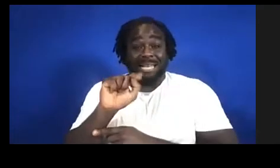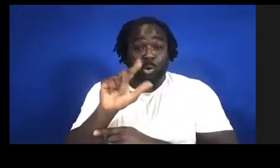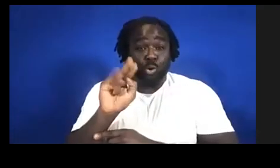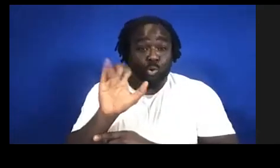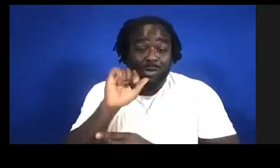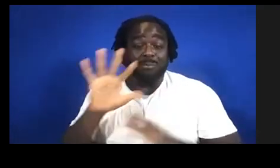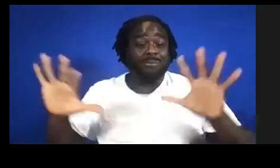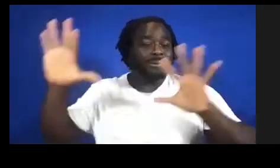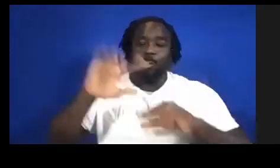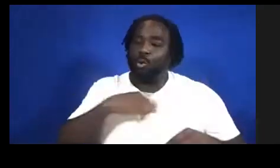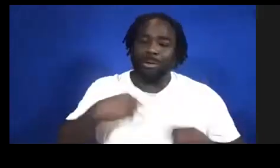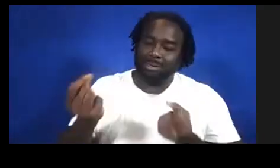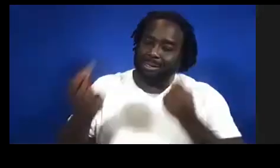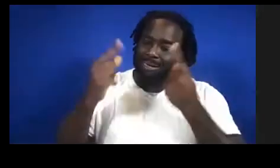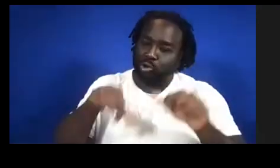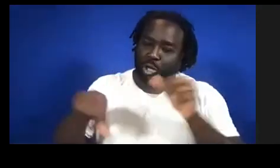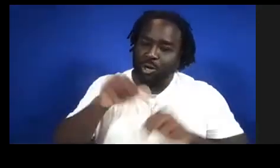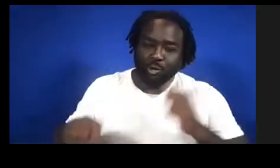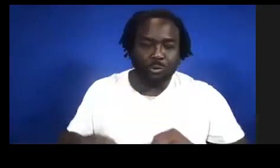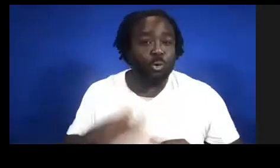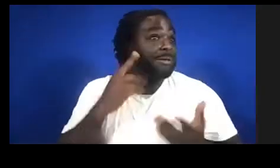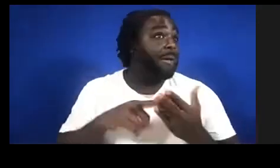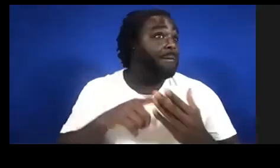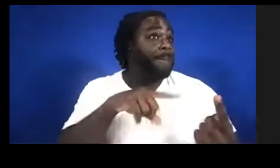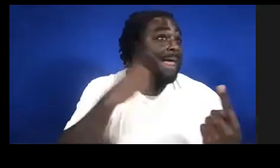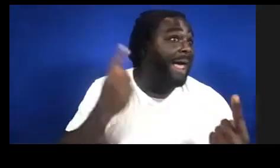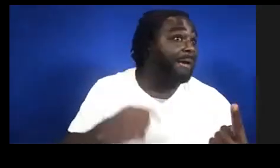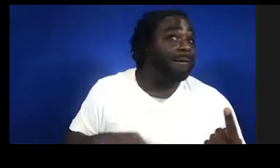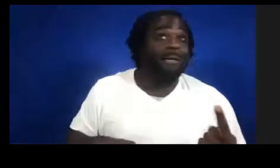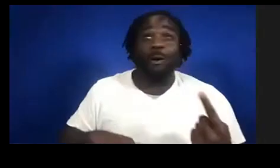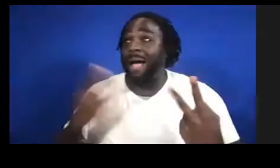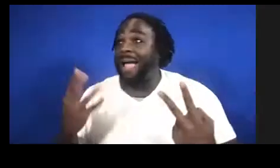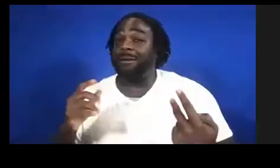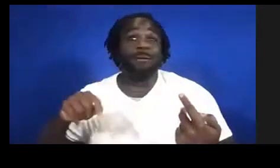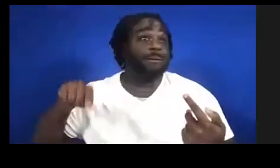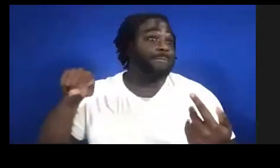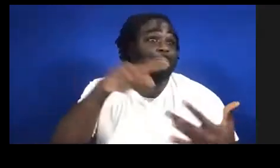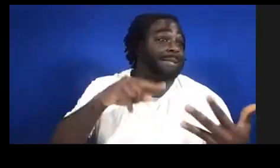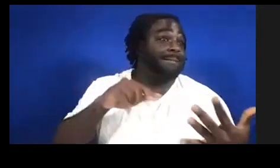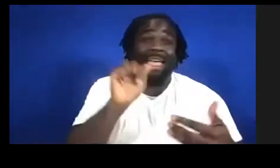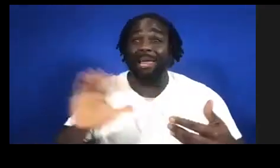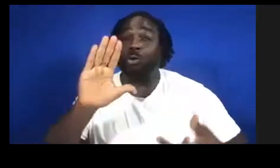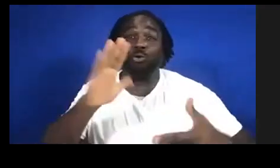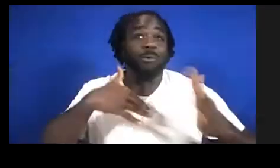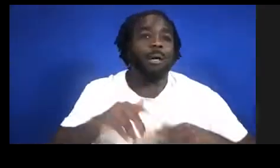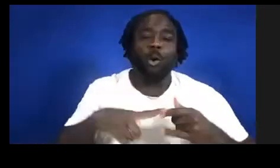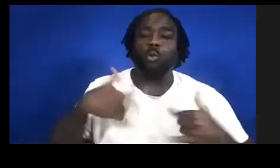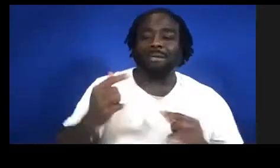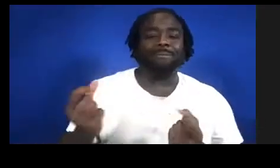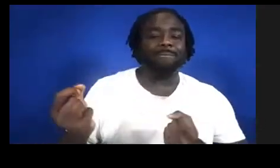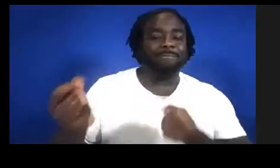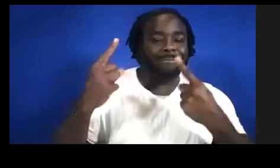from. That whole Memphis, St. Louis vibe, we know what it's about. We